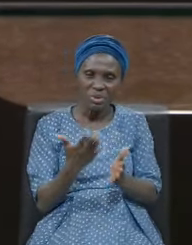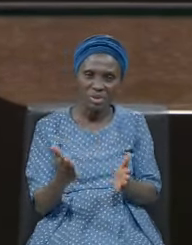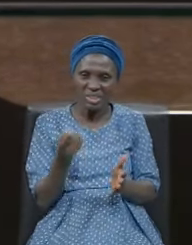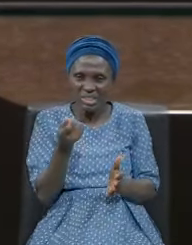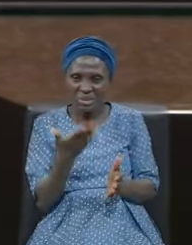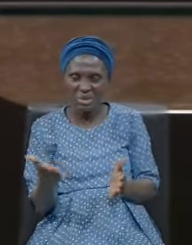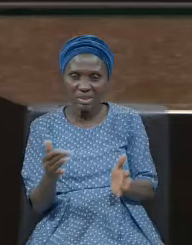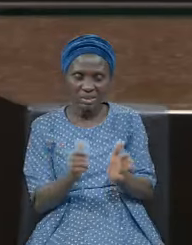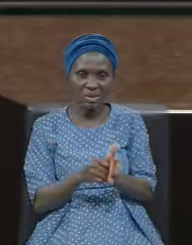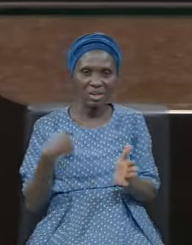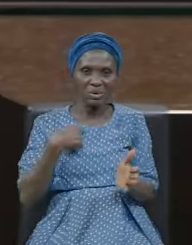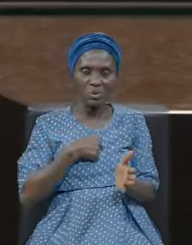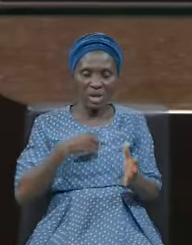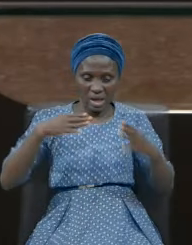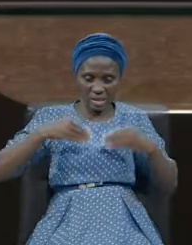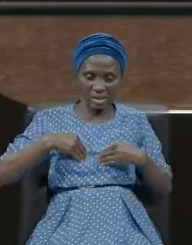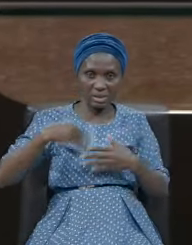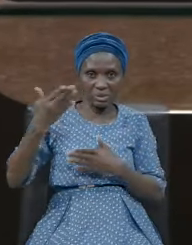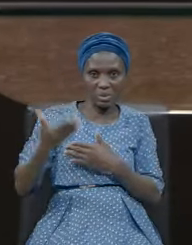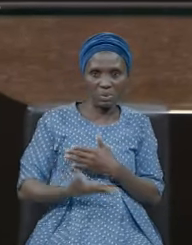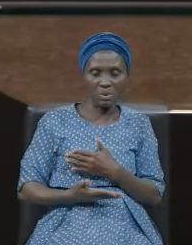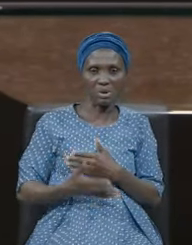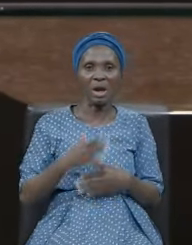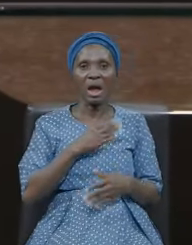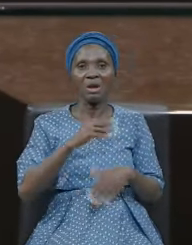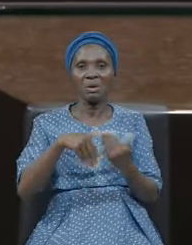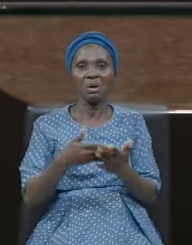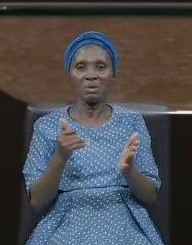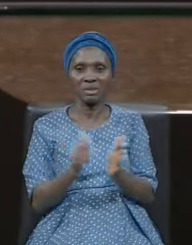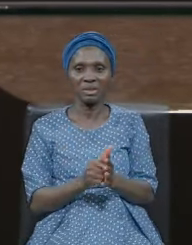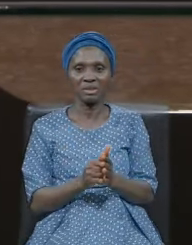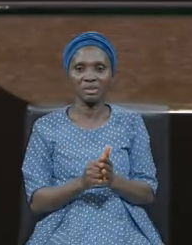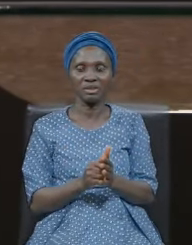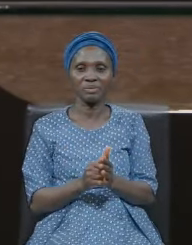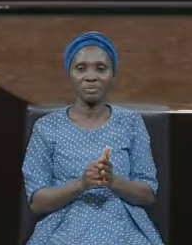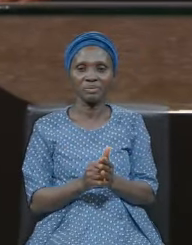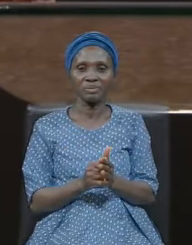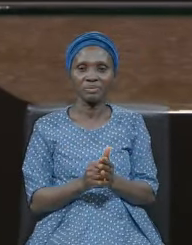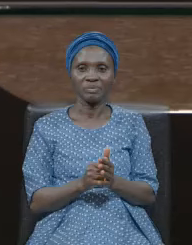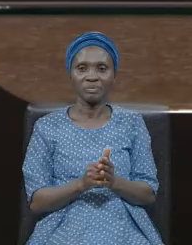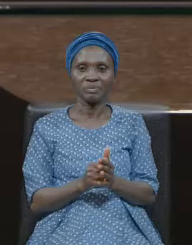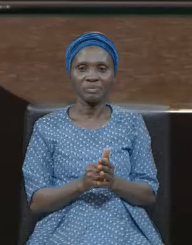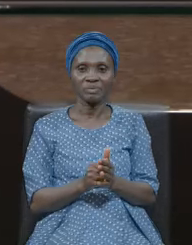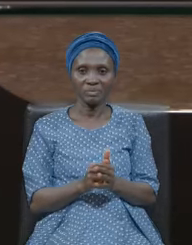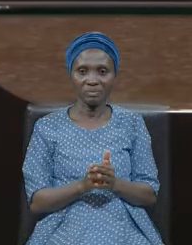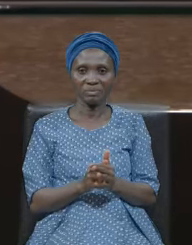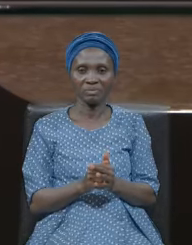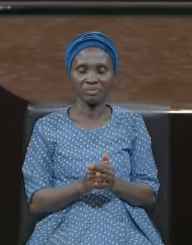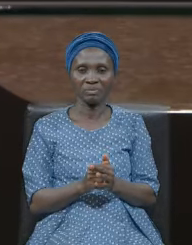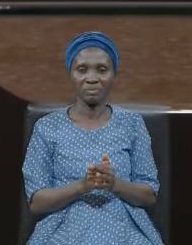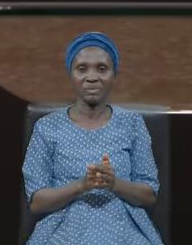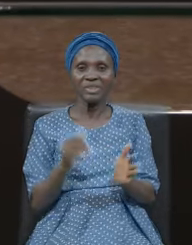all that with others who are not your wife, your husband. Avoid